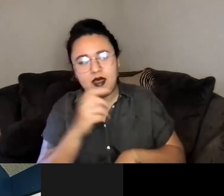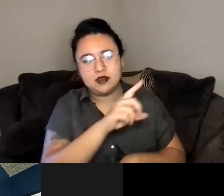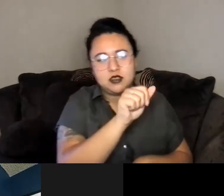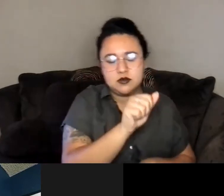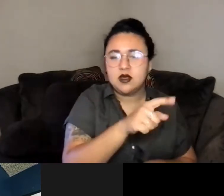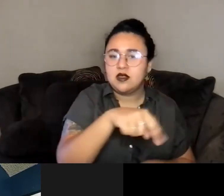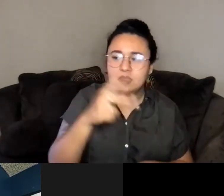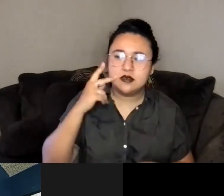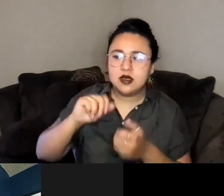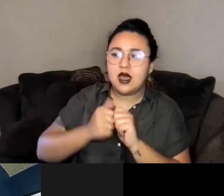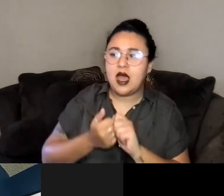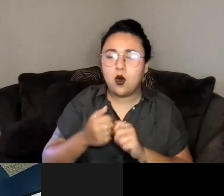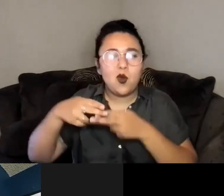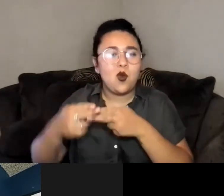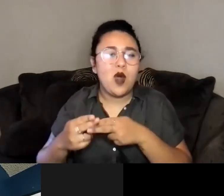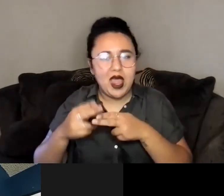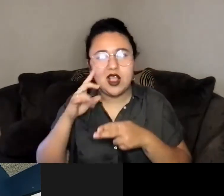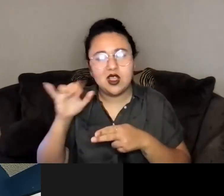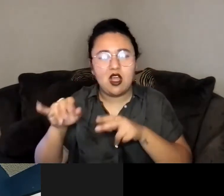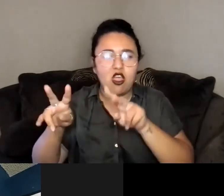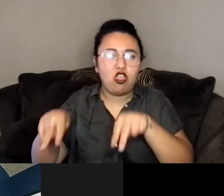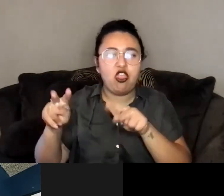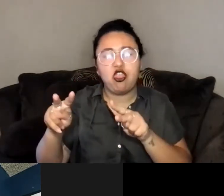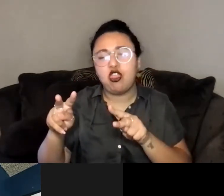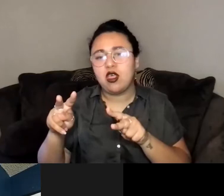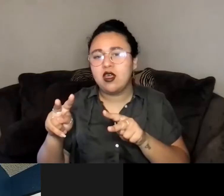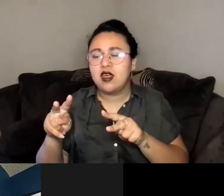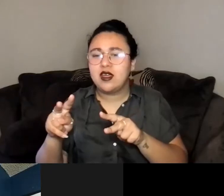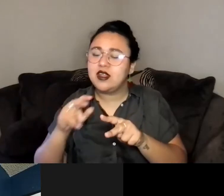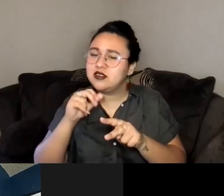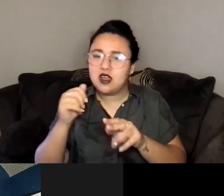treated sort of unfairly under disability law.